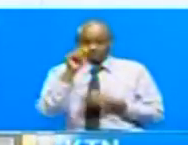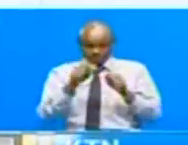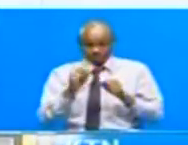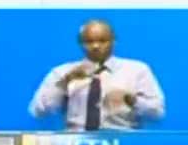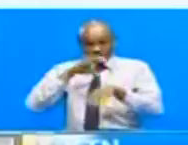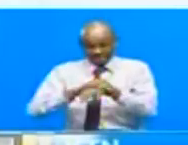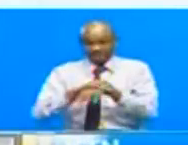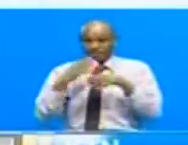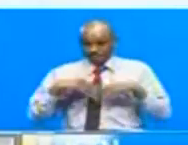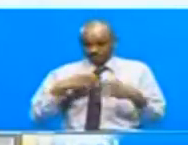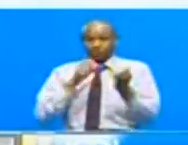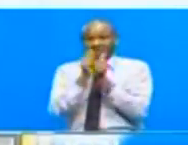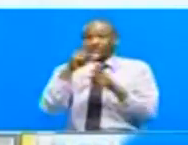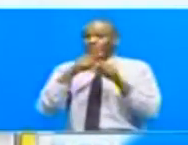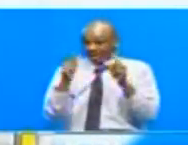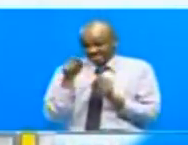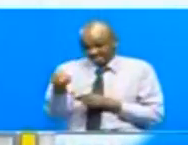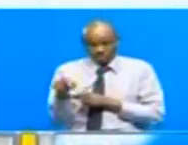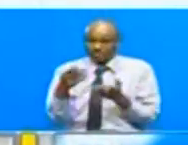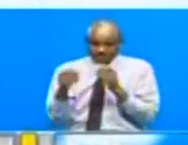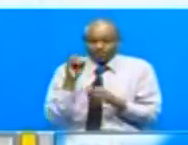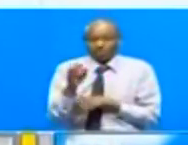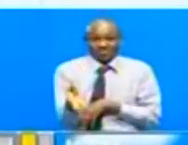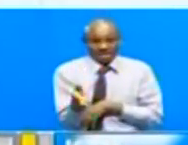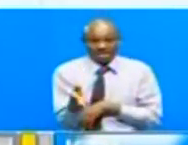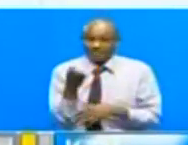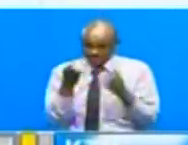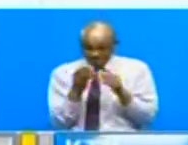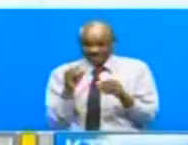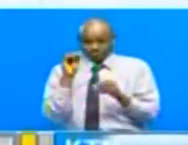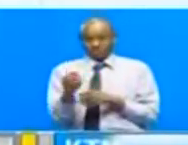capture someone's password ideally. Mm. So he might have